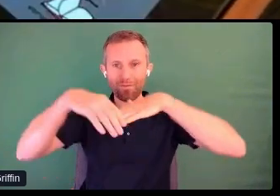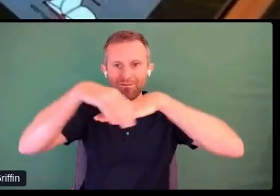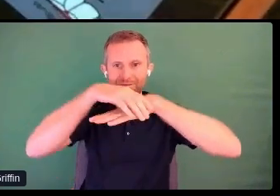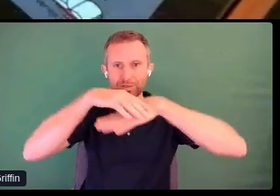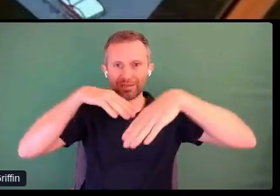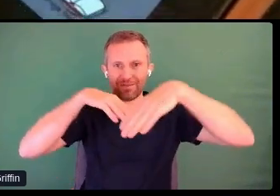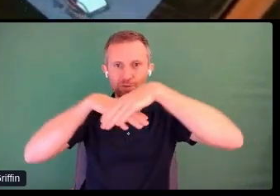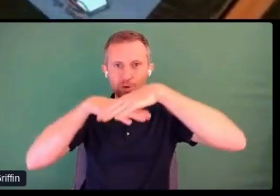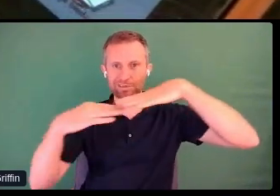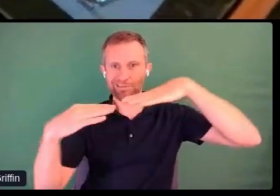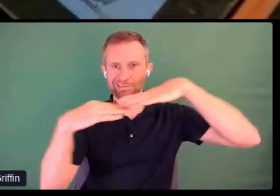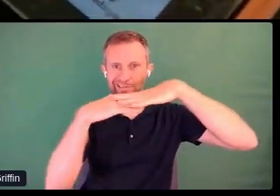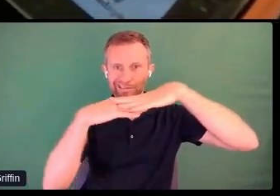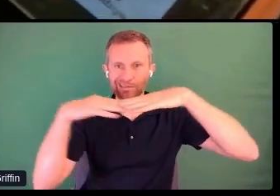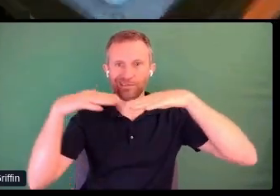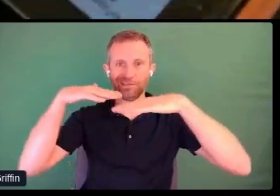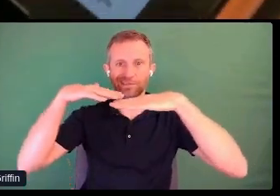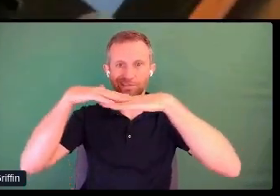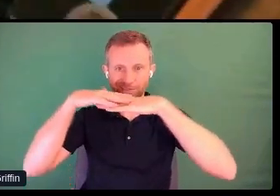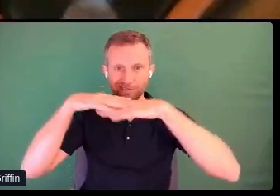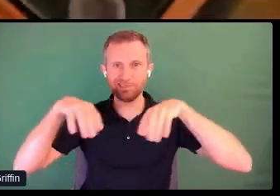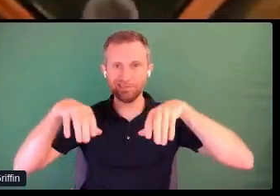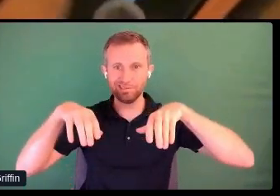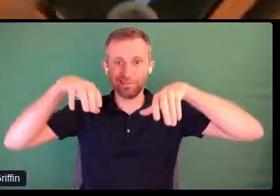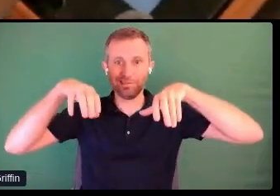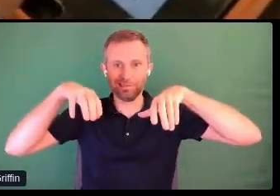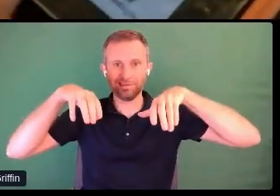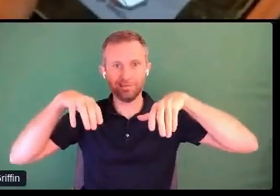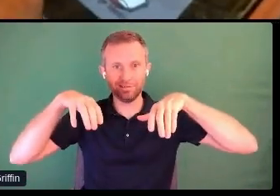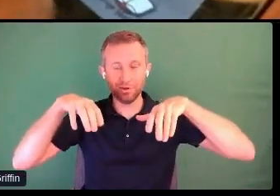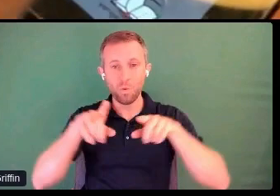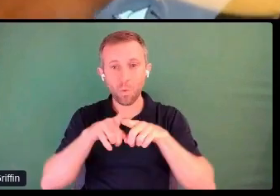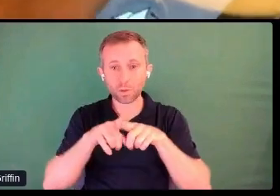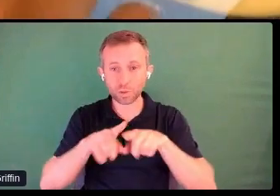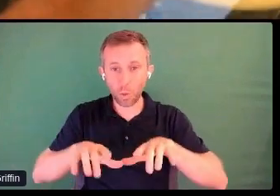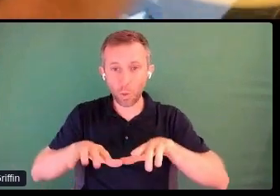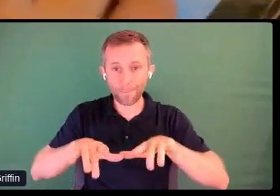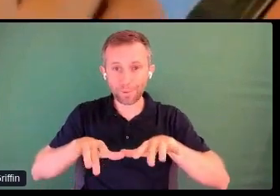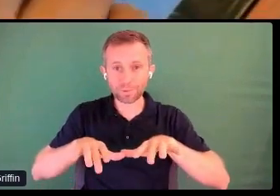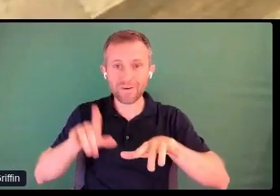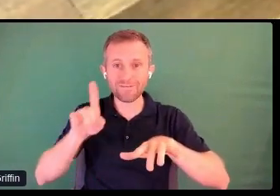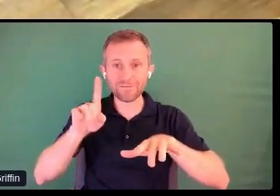The speech computer empowered her to improve her voice.